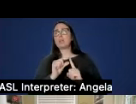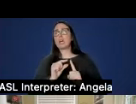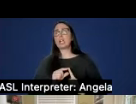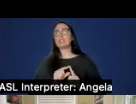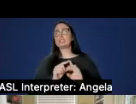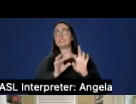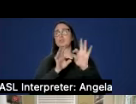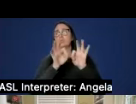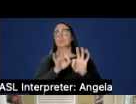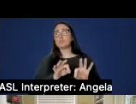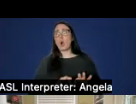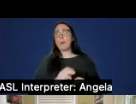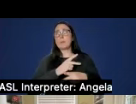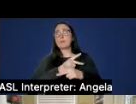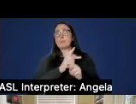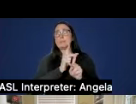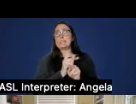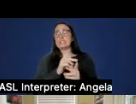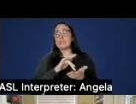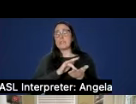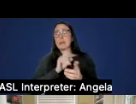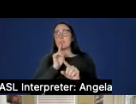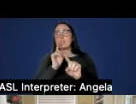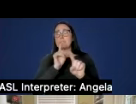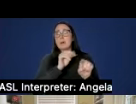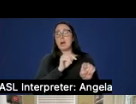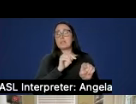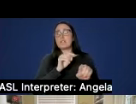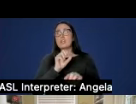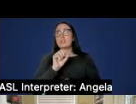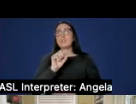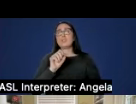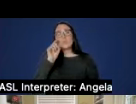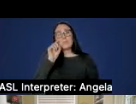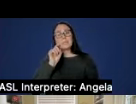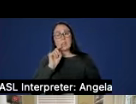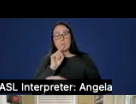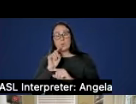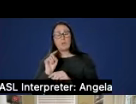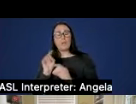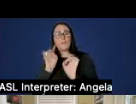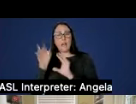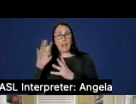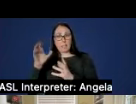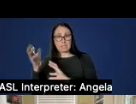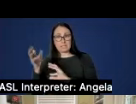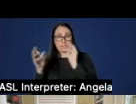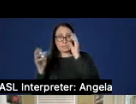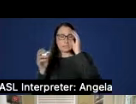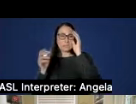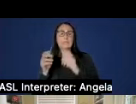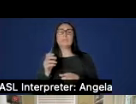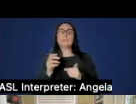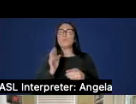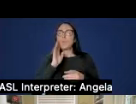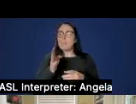procedures during the medical response to a sexual assault or sexual violence. You'll be able to understand your role as well as